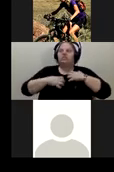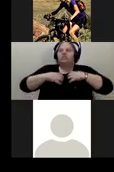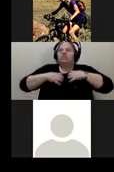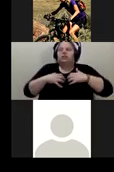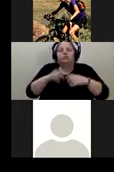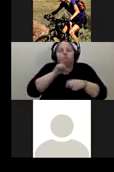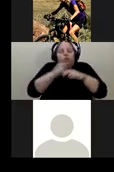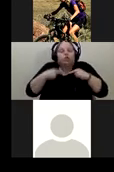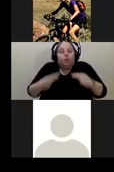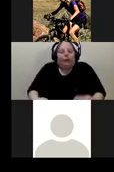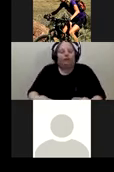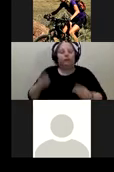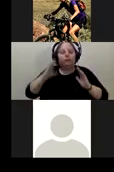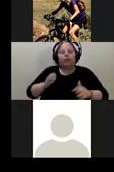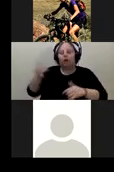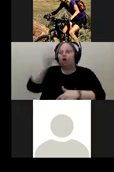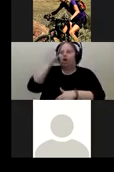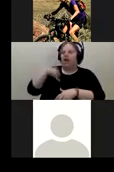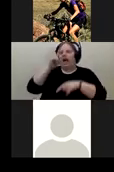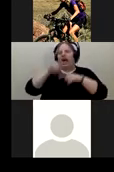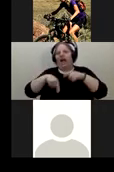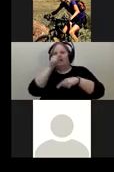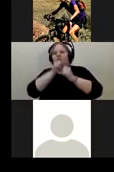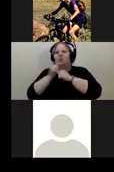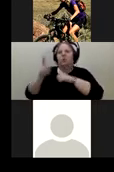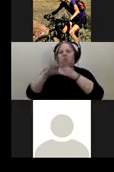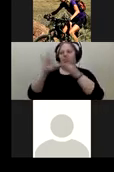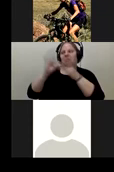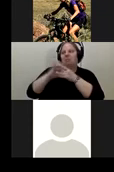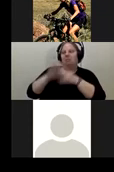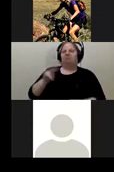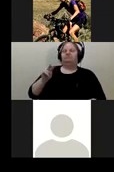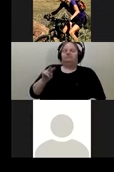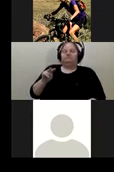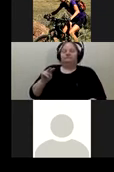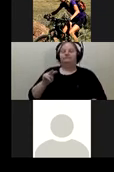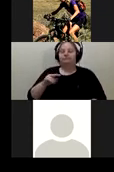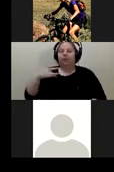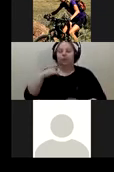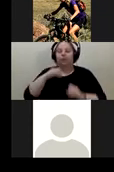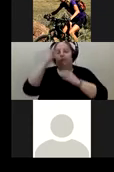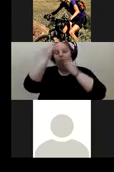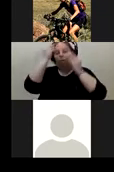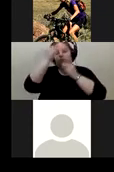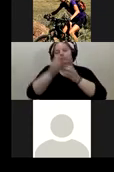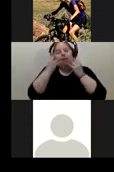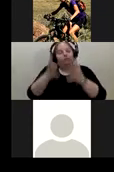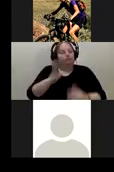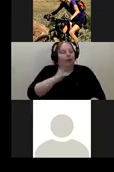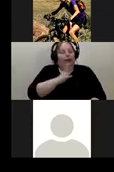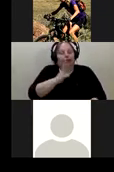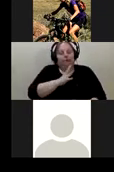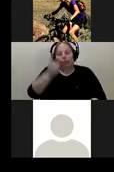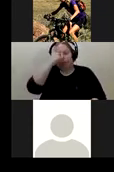can't stand you. Rah, rah, rah, rah, rah. You can have as many thoughts as you want. Feel free. That's your brain.